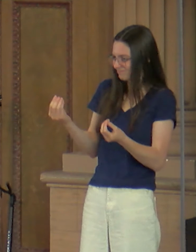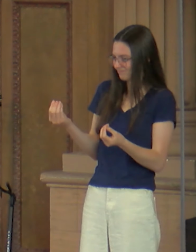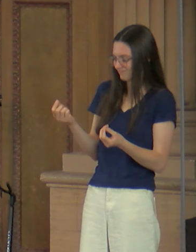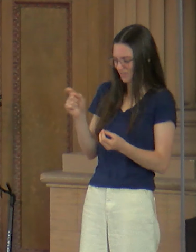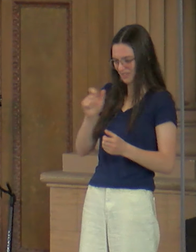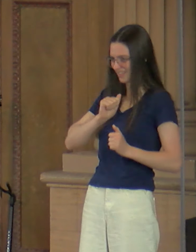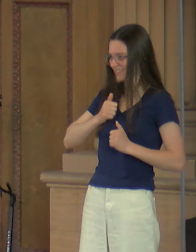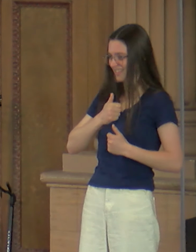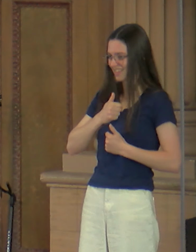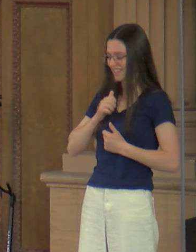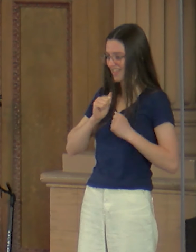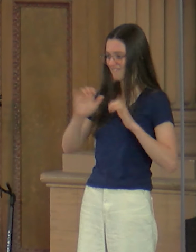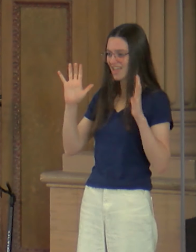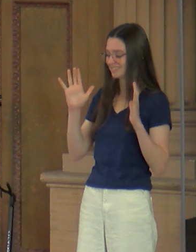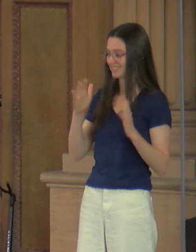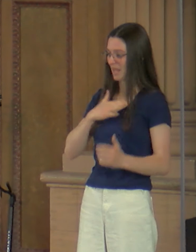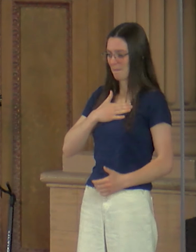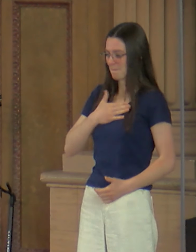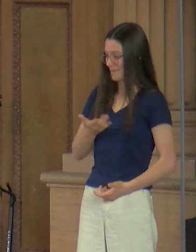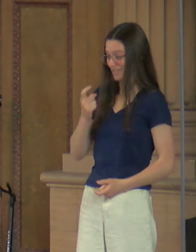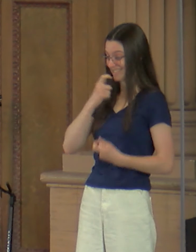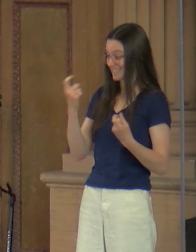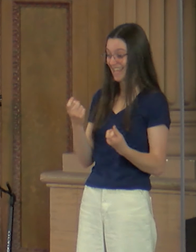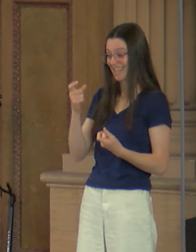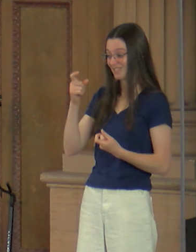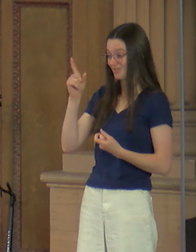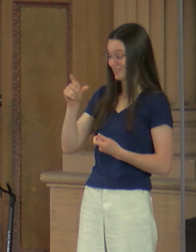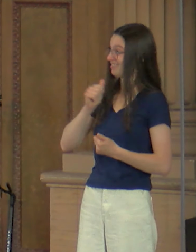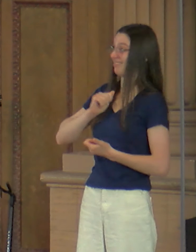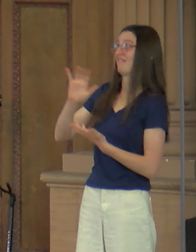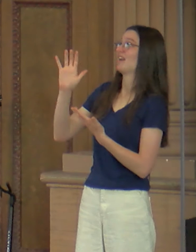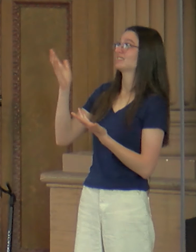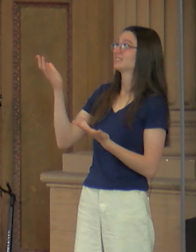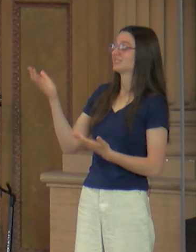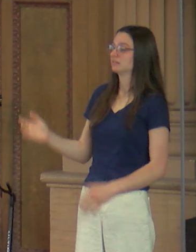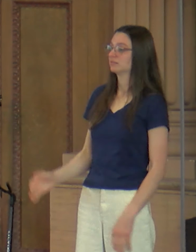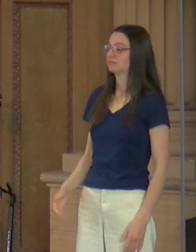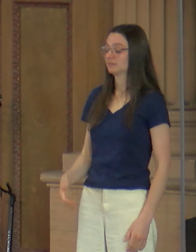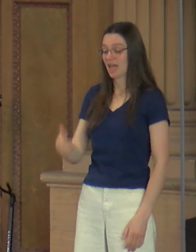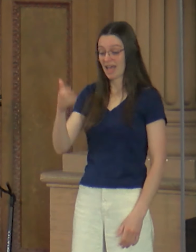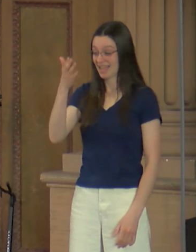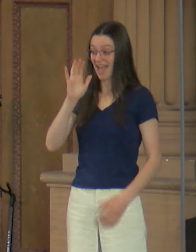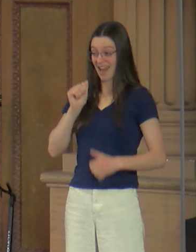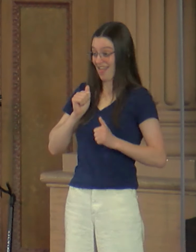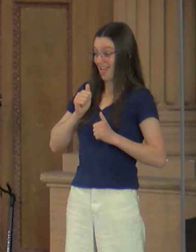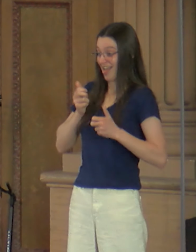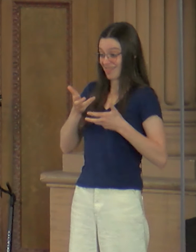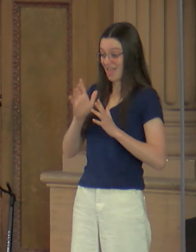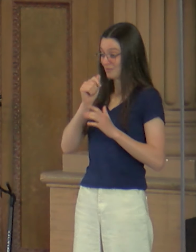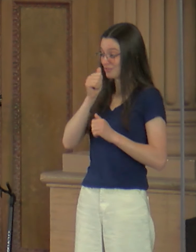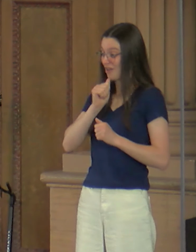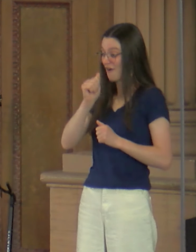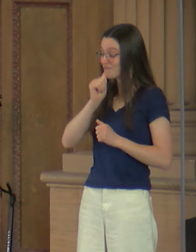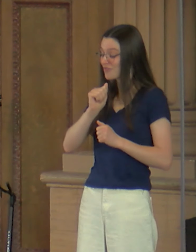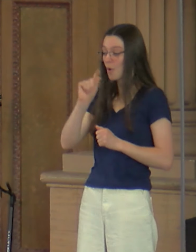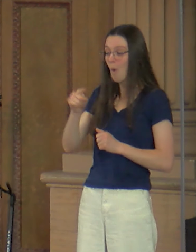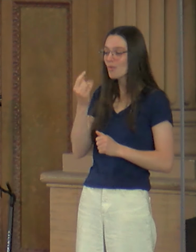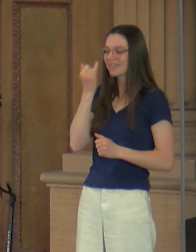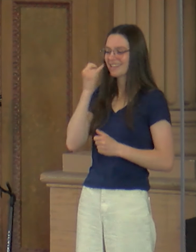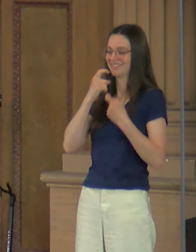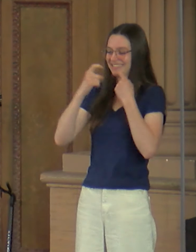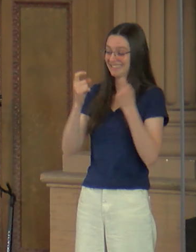clean. Admit your great sins, because the Almighty doesn't allow this kind of suffering unless you've done something really bad. God is